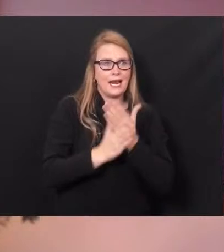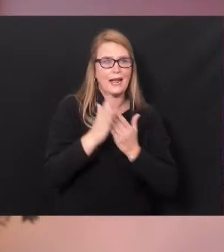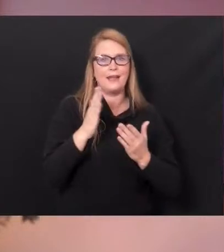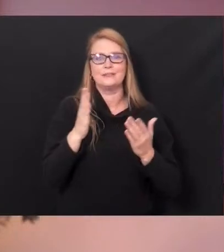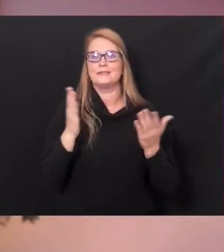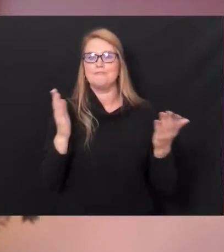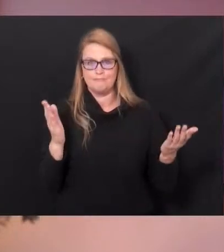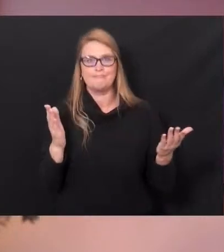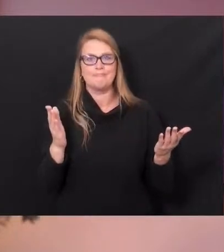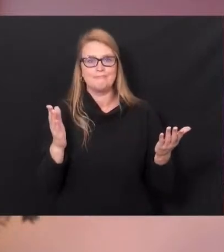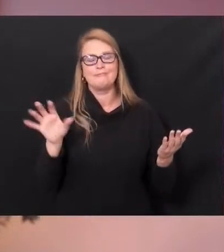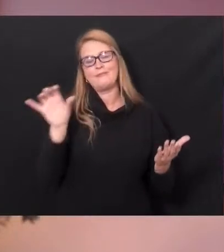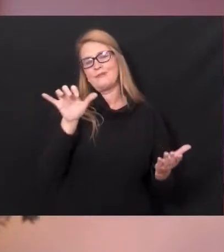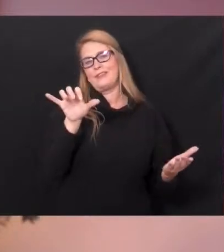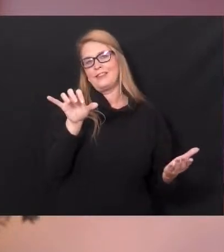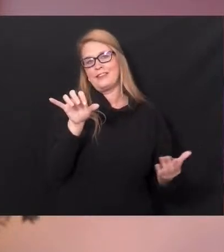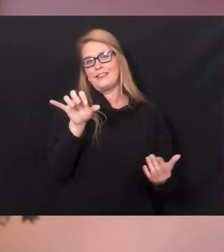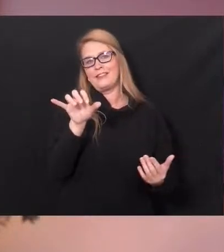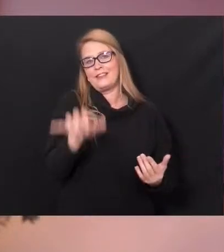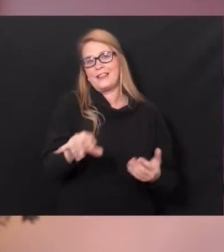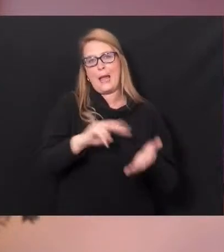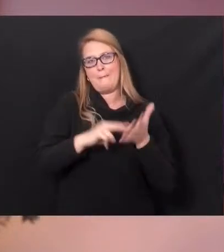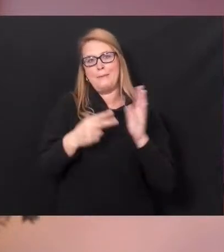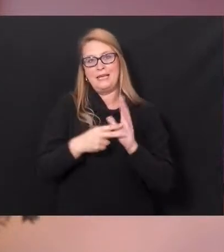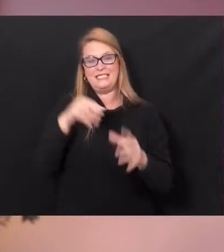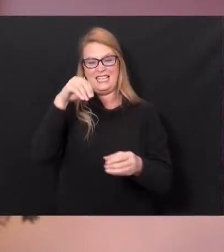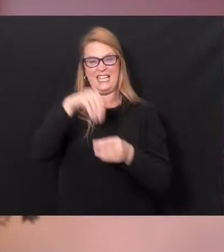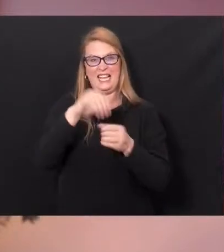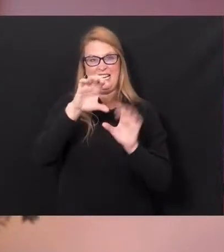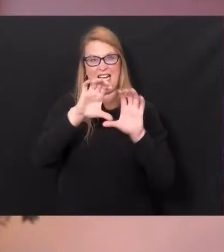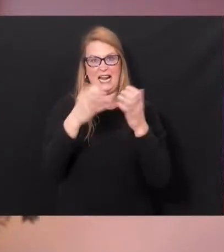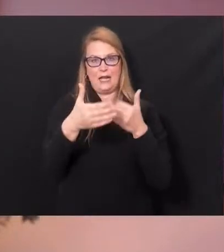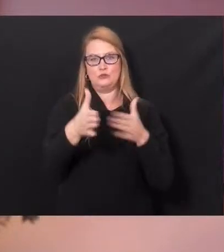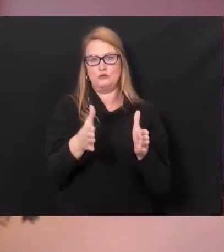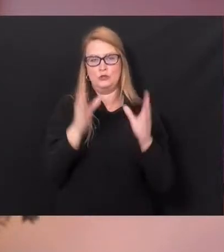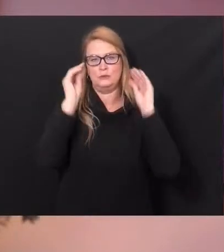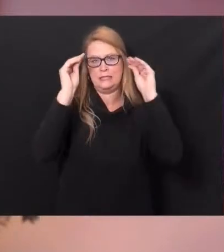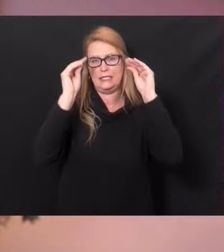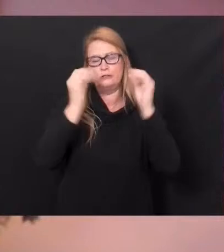approaches, then in classroom teaching is very safe.